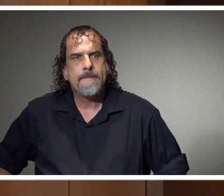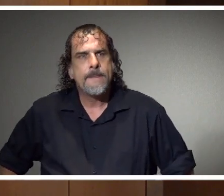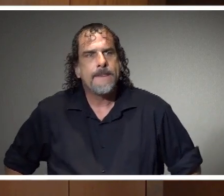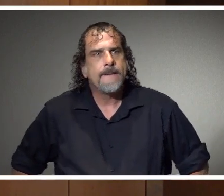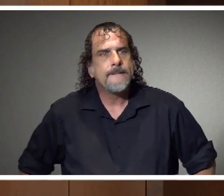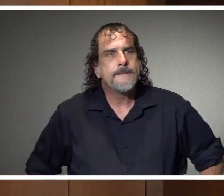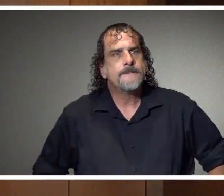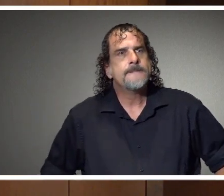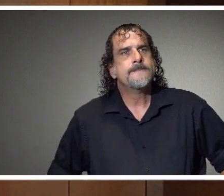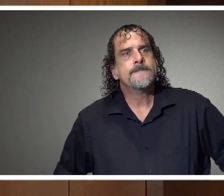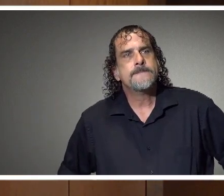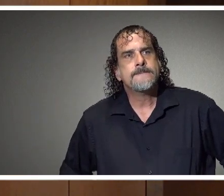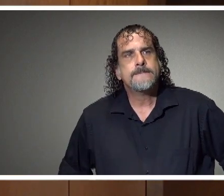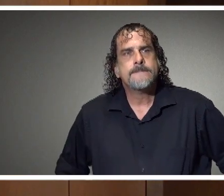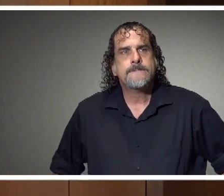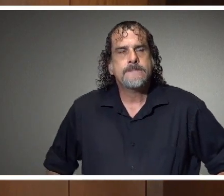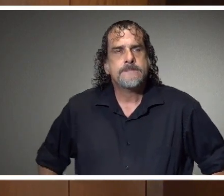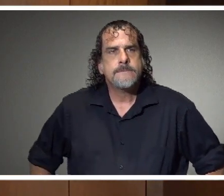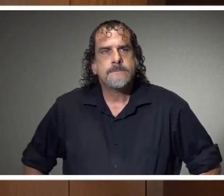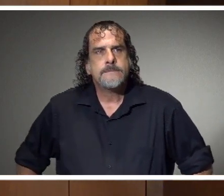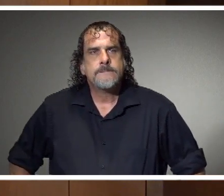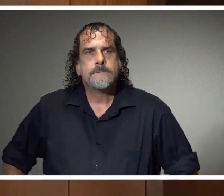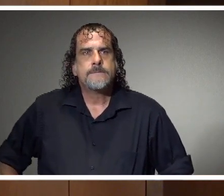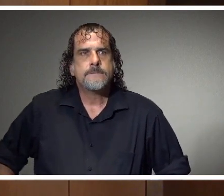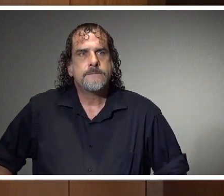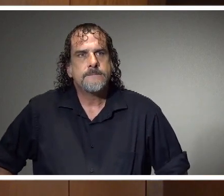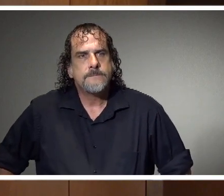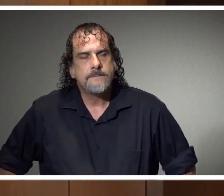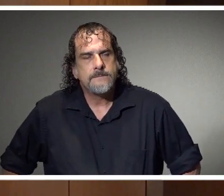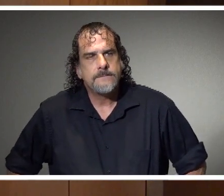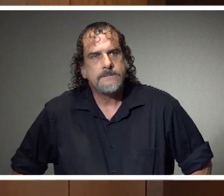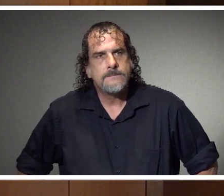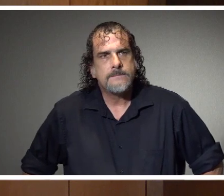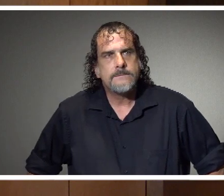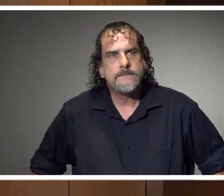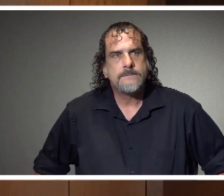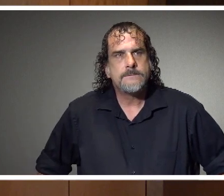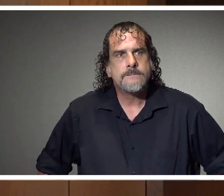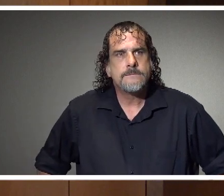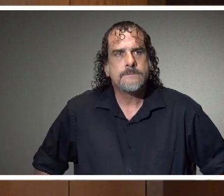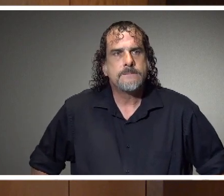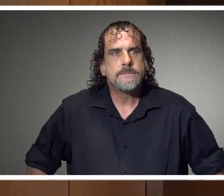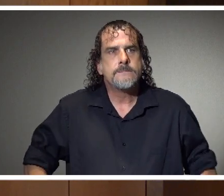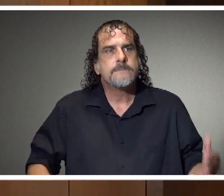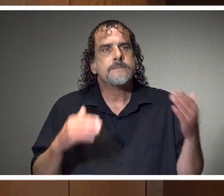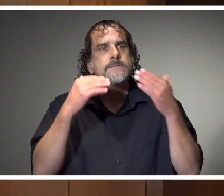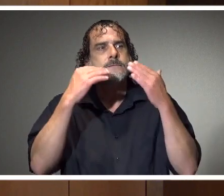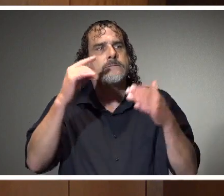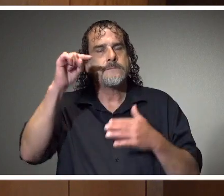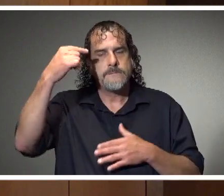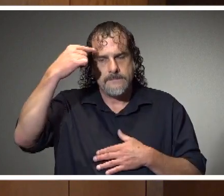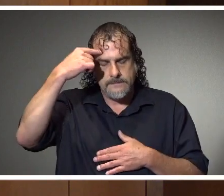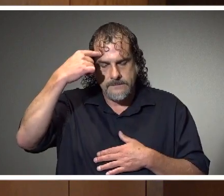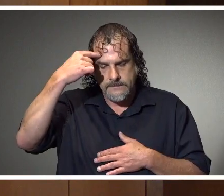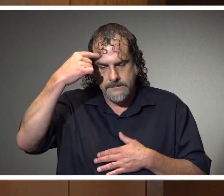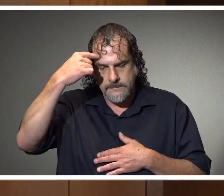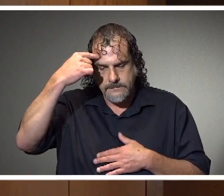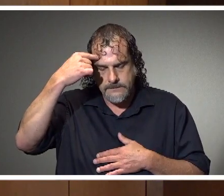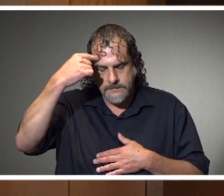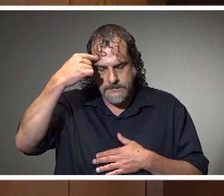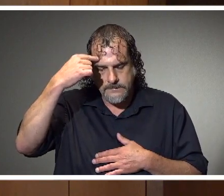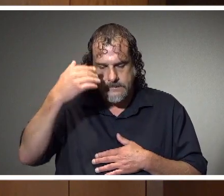Hunter Dawkins with the Gazebo Gazette has a question. Hunter? Renee, thank you, and Governor, thank you very